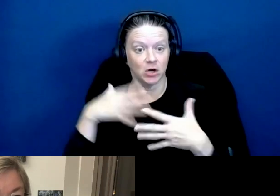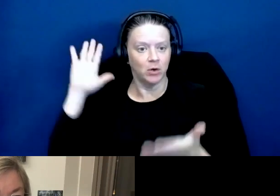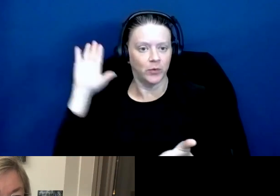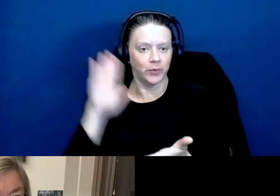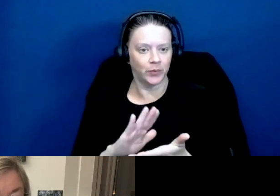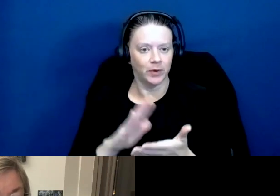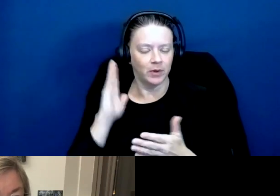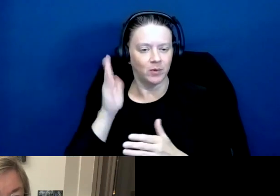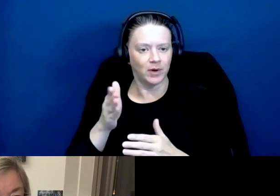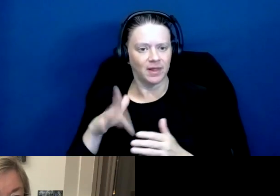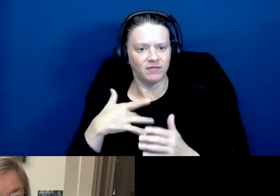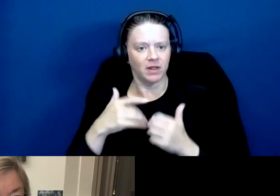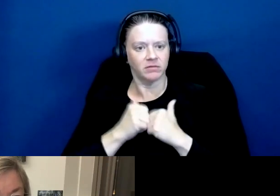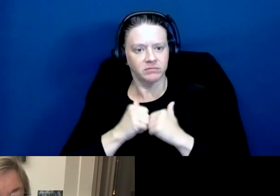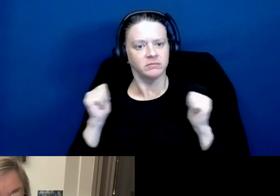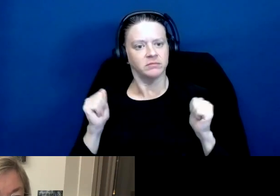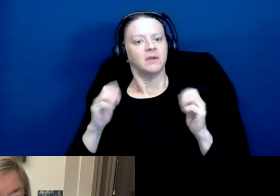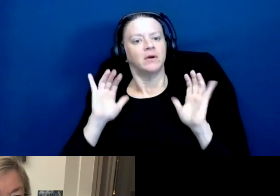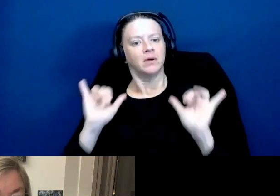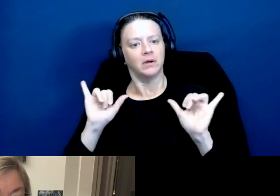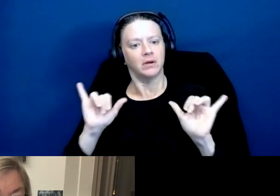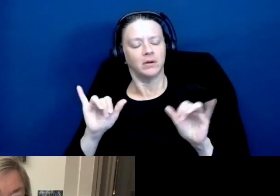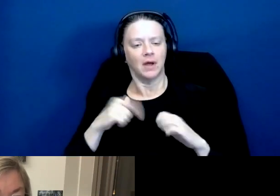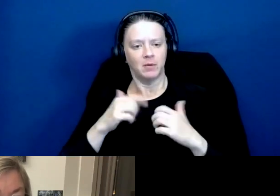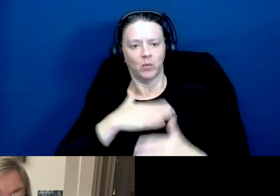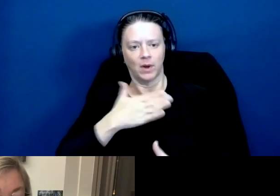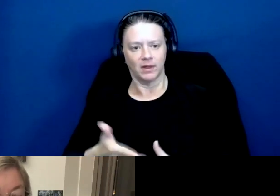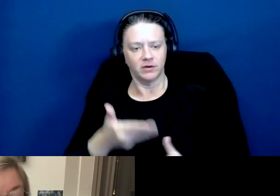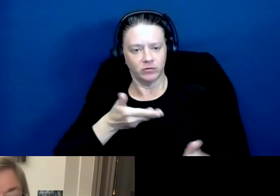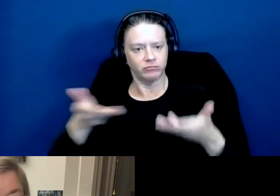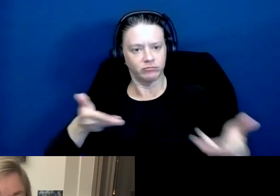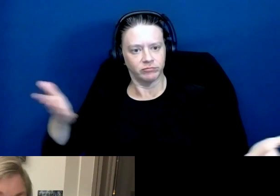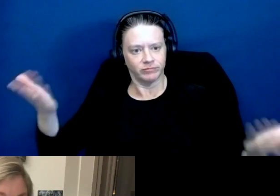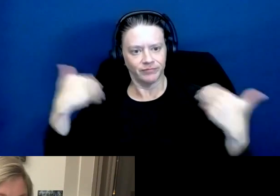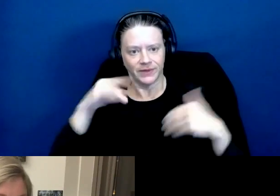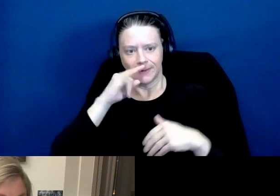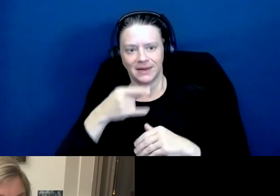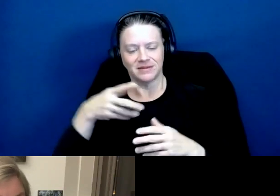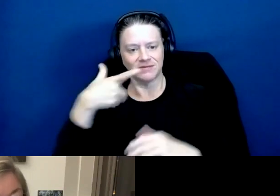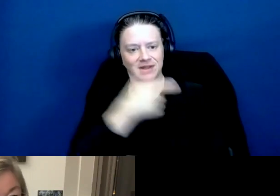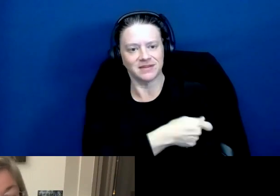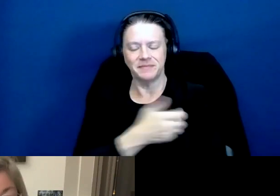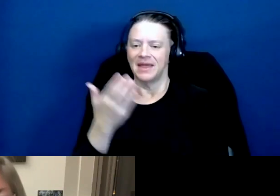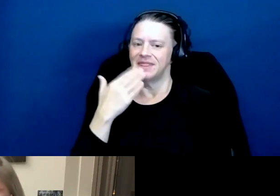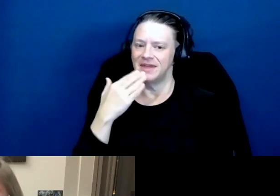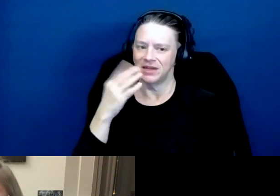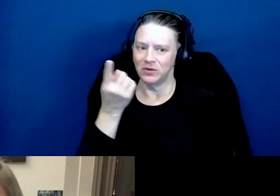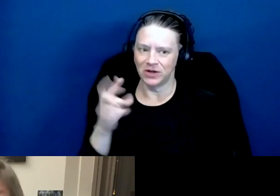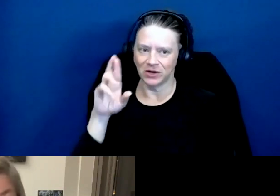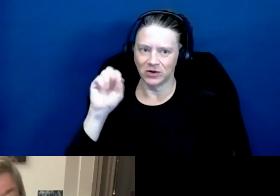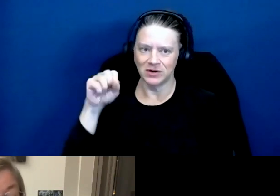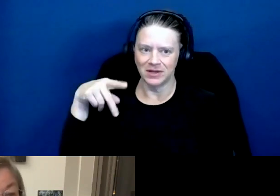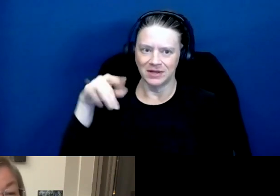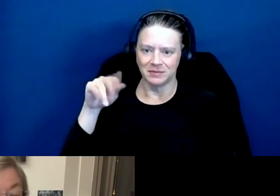more open to thinking about getting their kids vaccinated. Thank you, Dr. Spinazzi, so much for all this. I'm